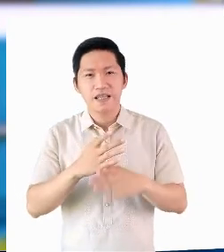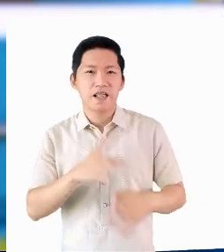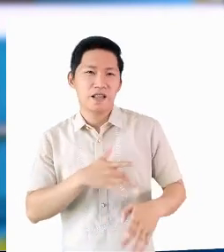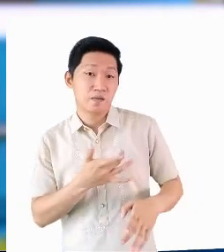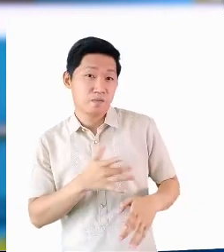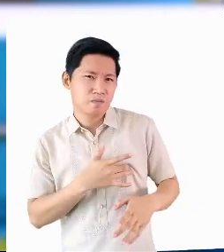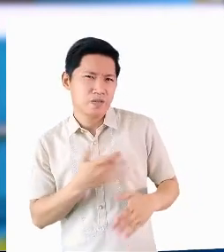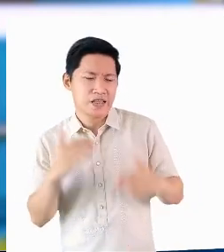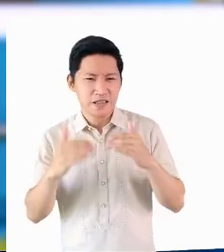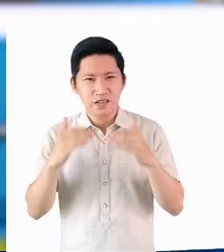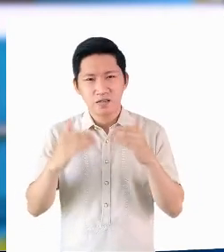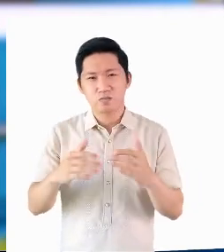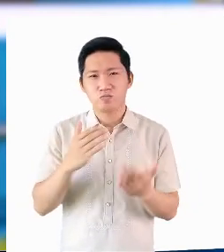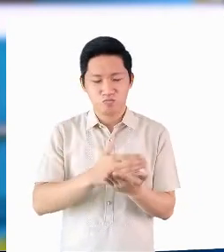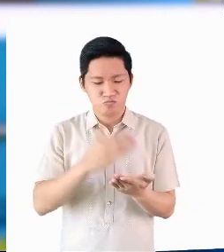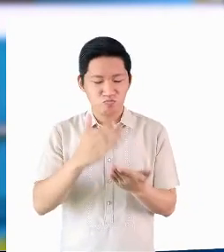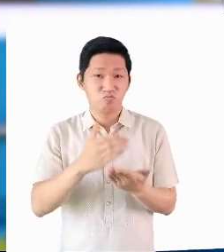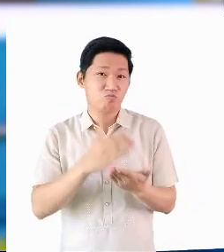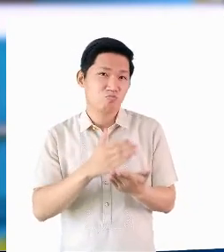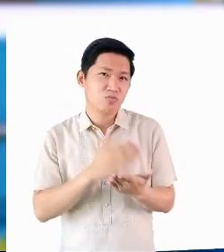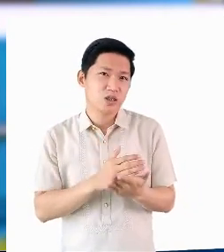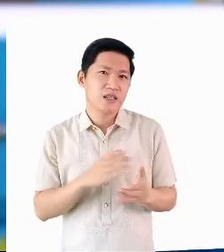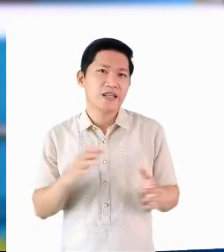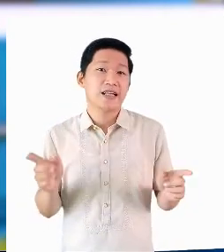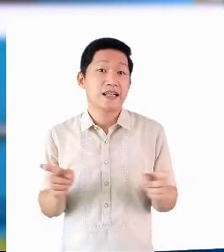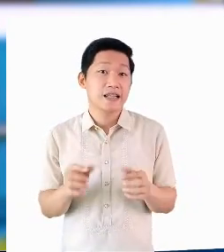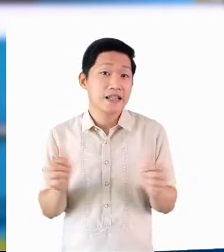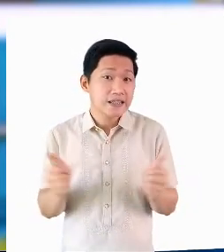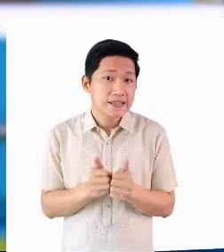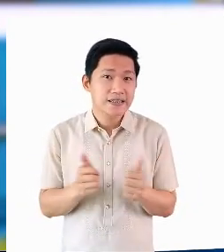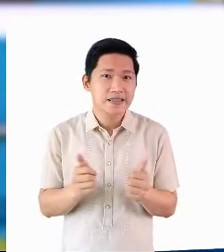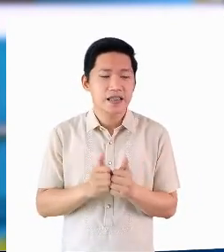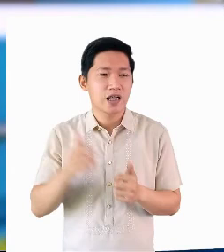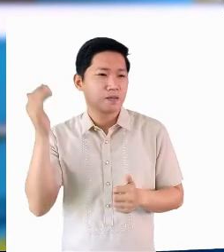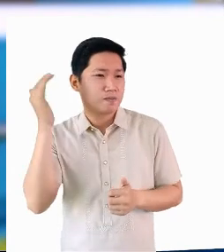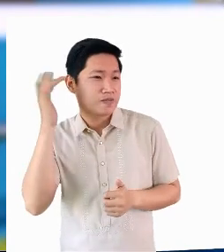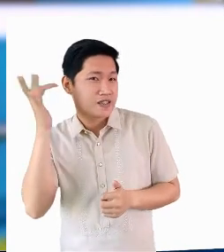of the context can also be considered as an internal noise.